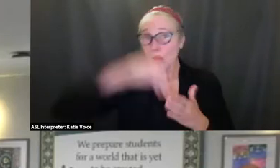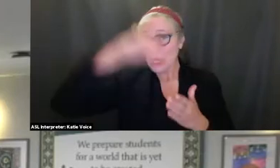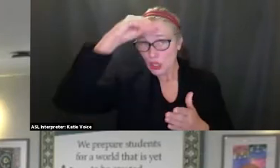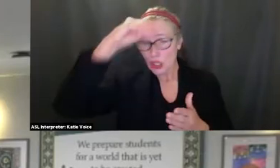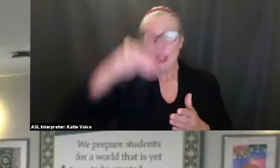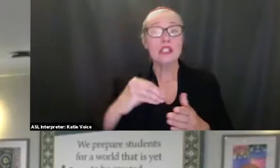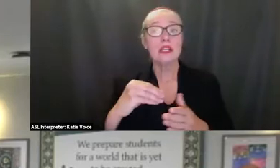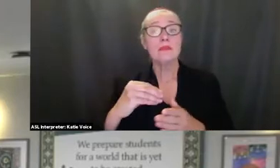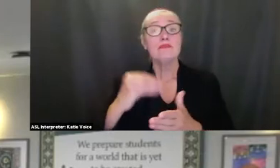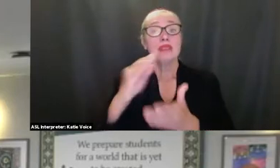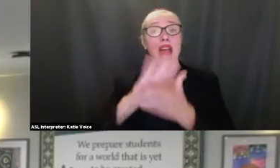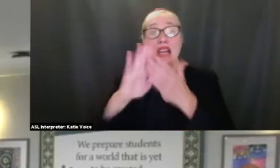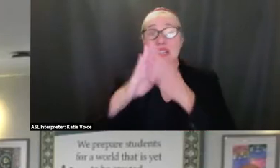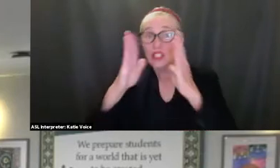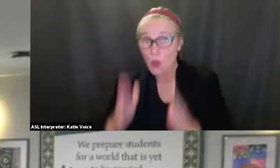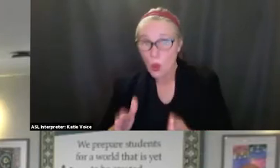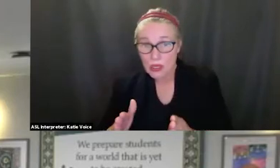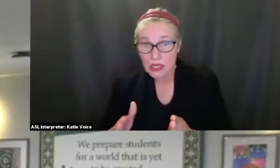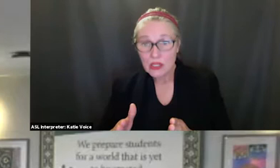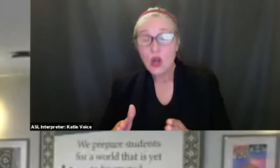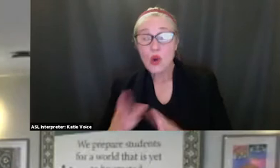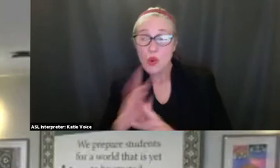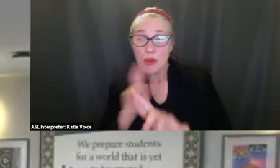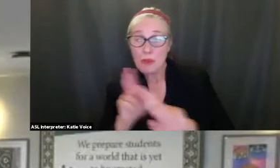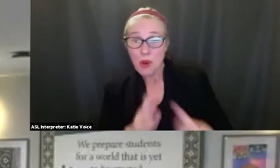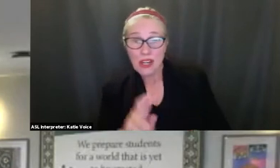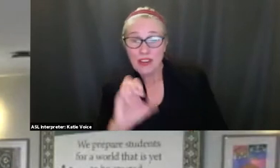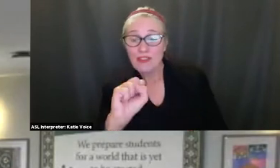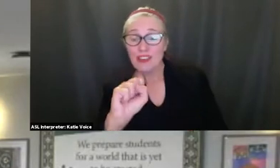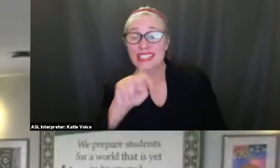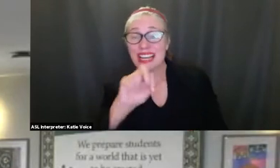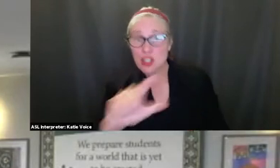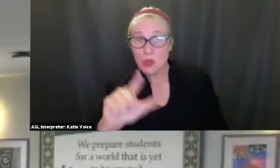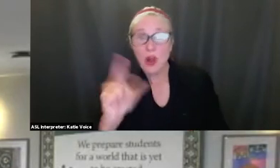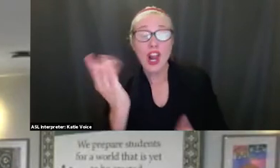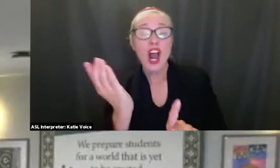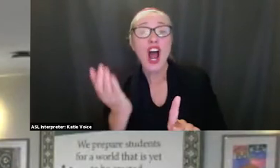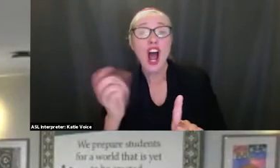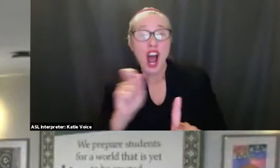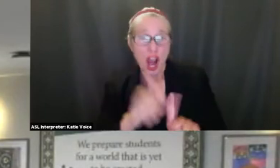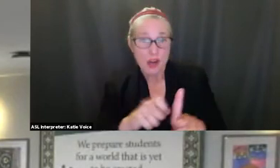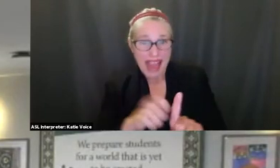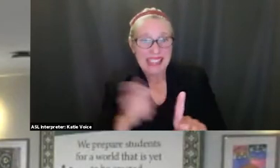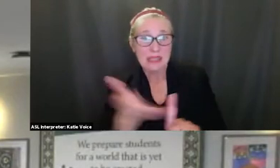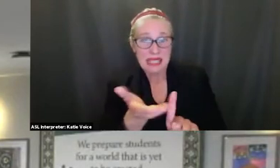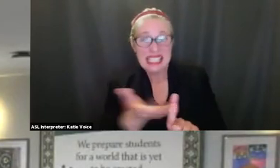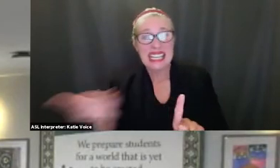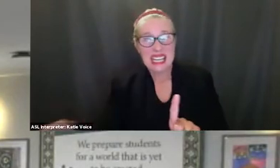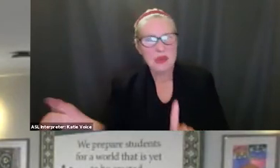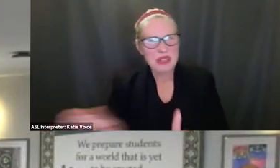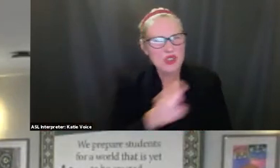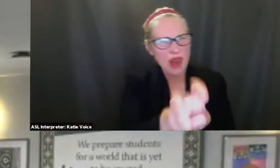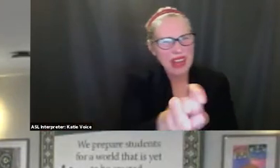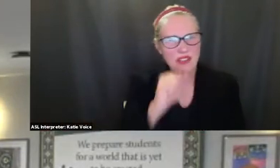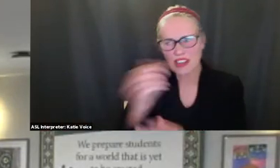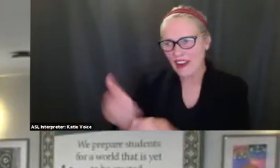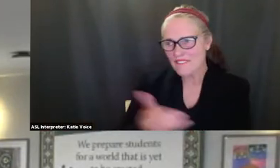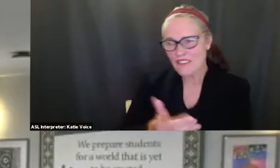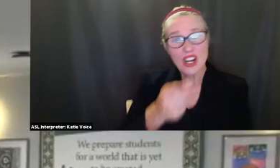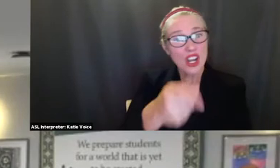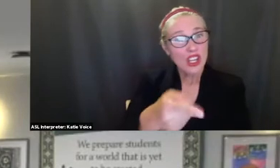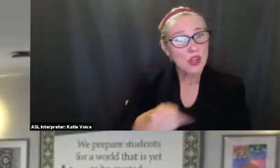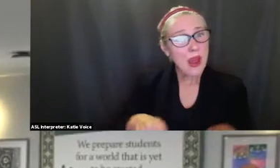sexual harassment was transferred instead of disciplined you had an opportunity to protect your staff and